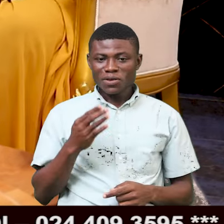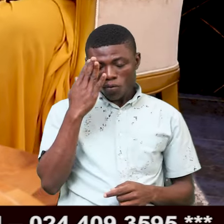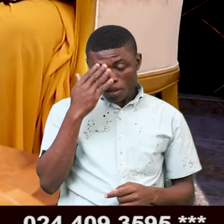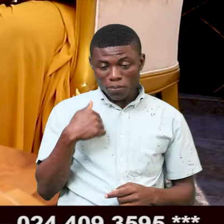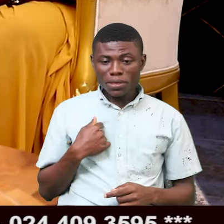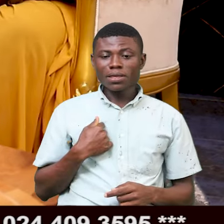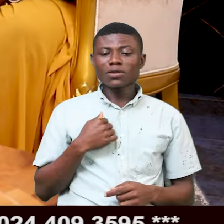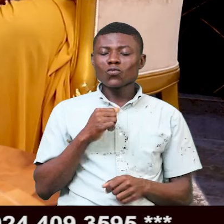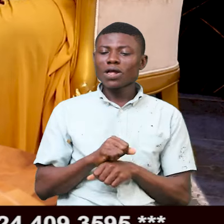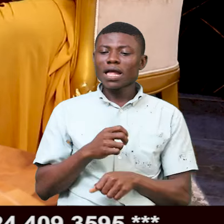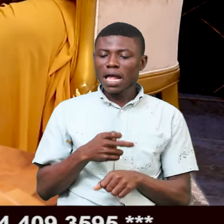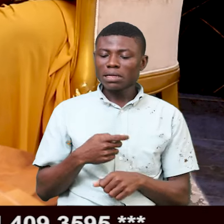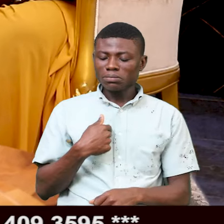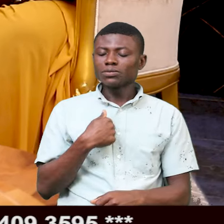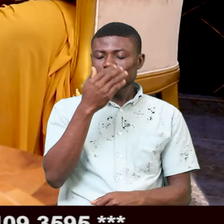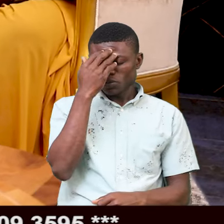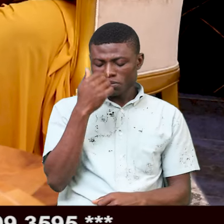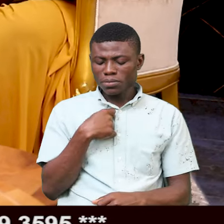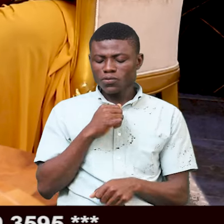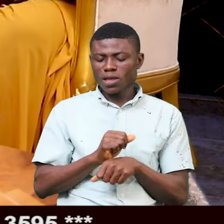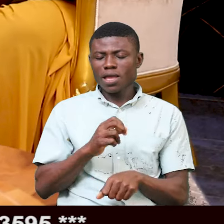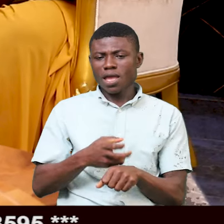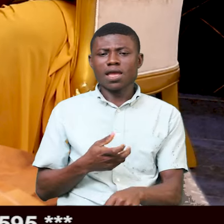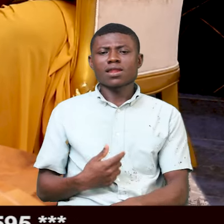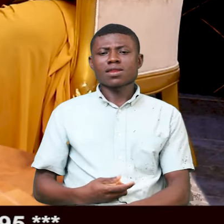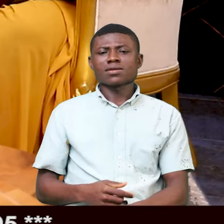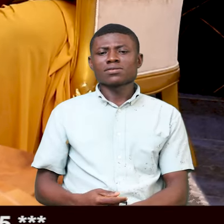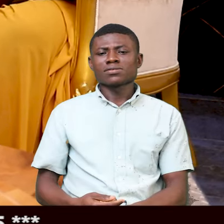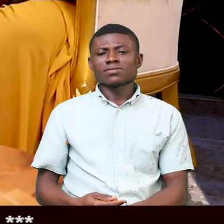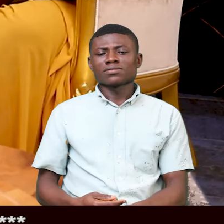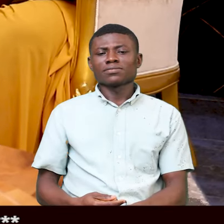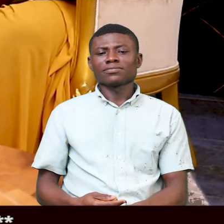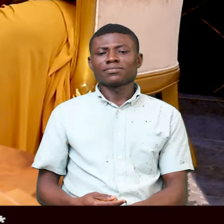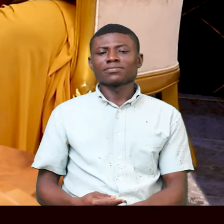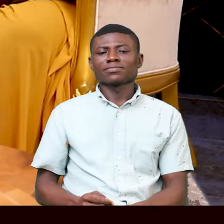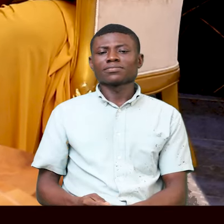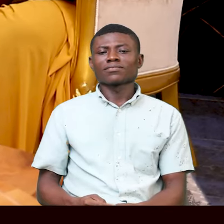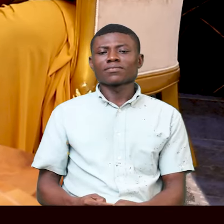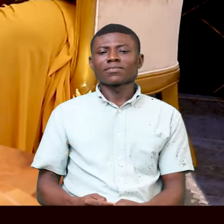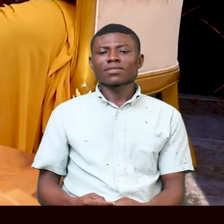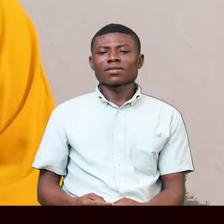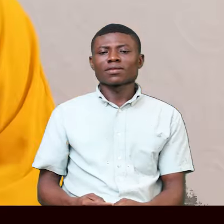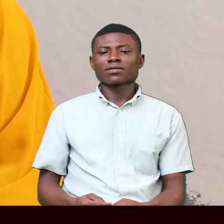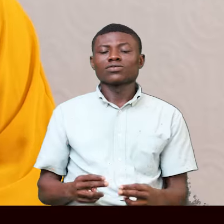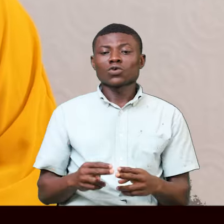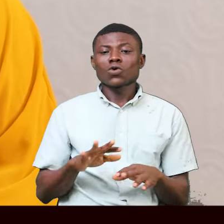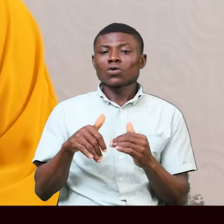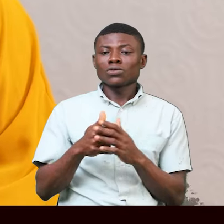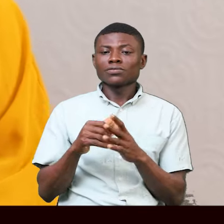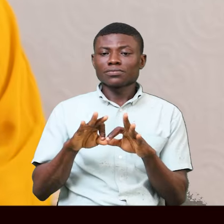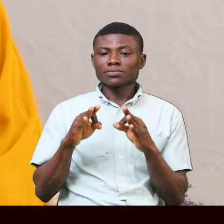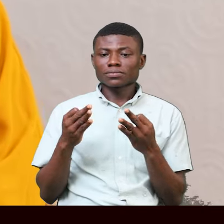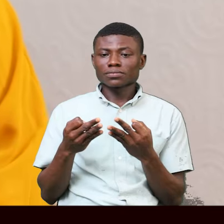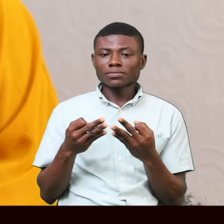Because my idea, me, I mean, me say my idea. Papa. Papa. It's episode